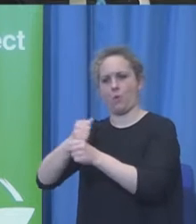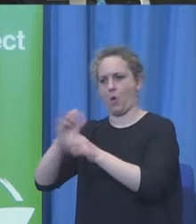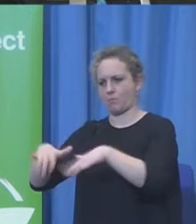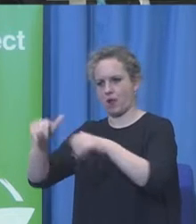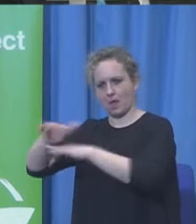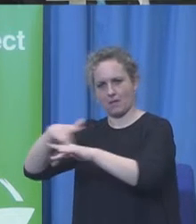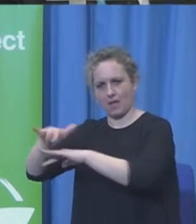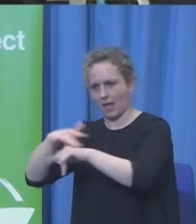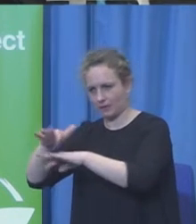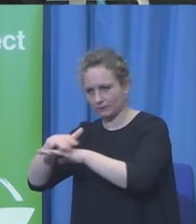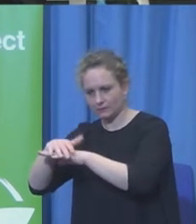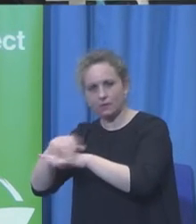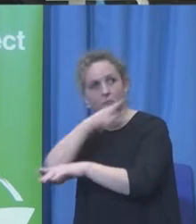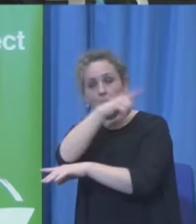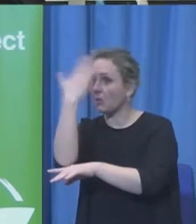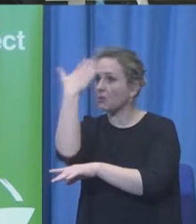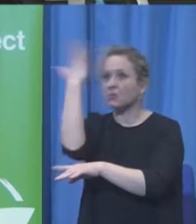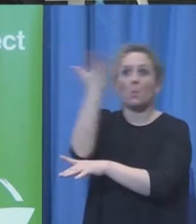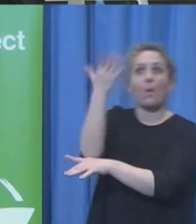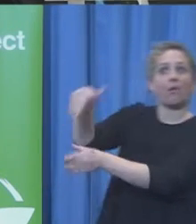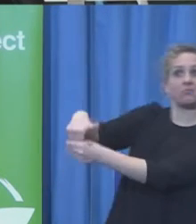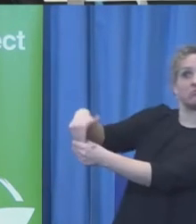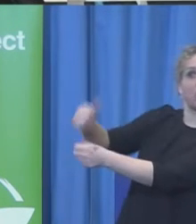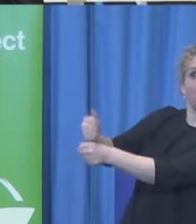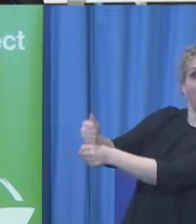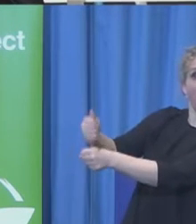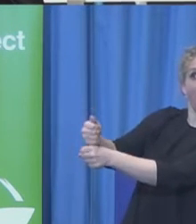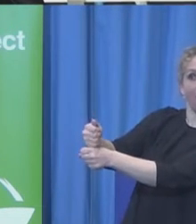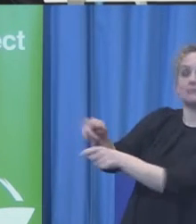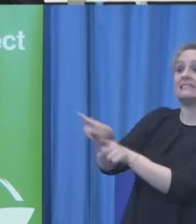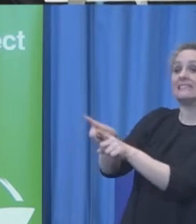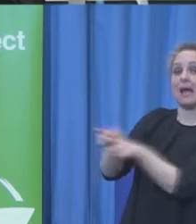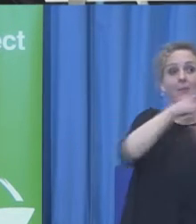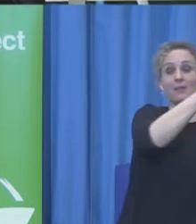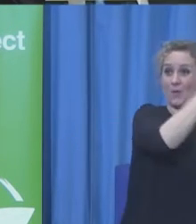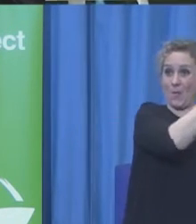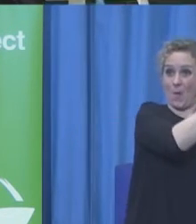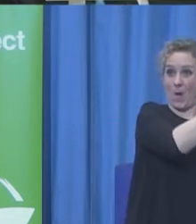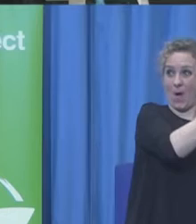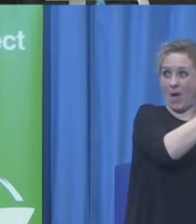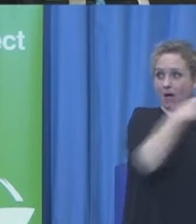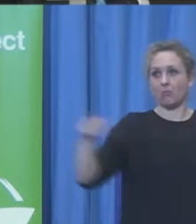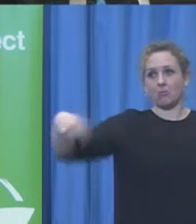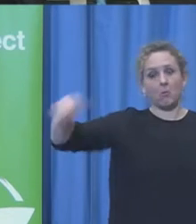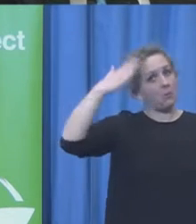I think that the European Disability Forum and the